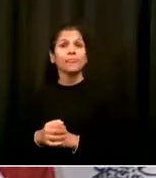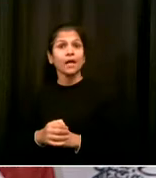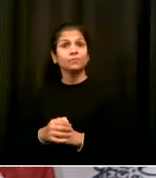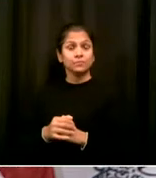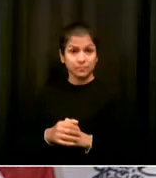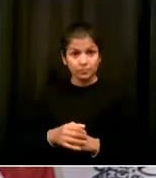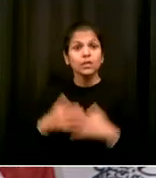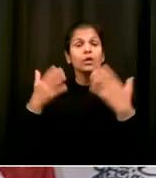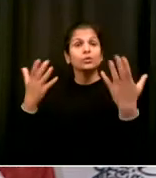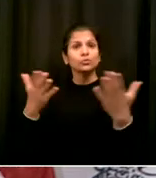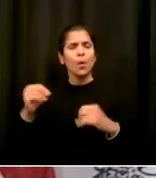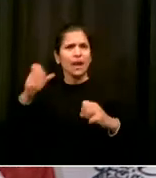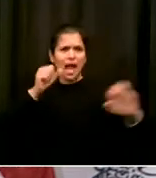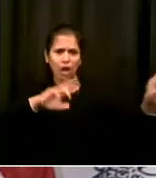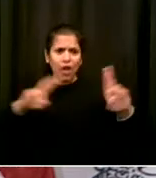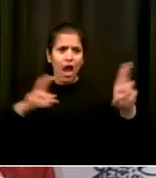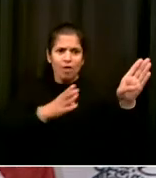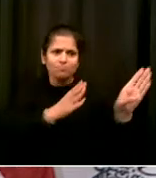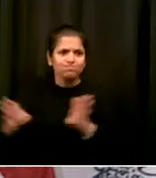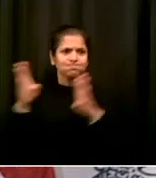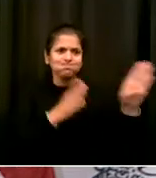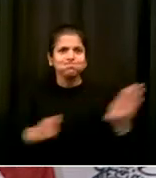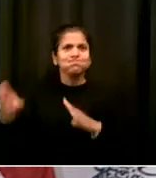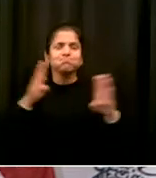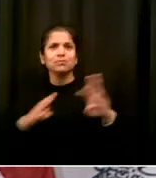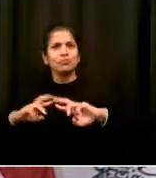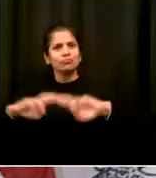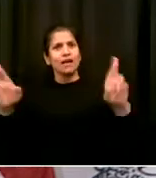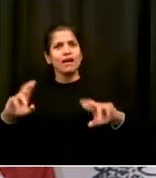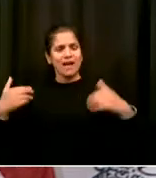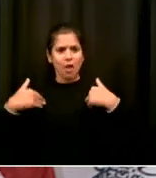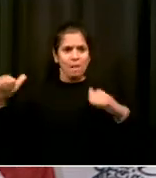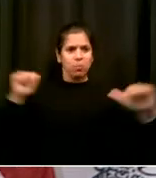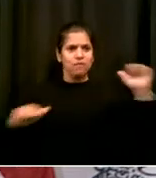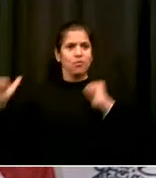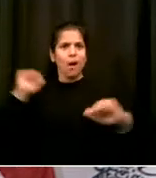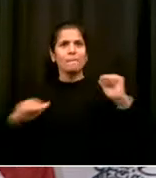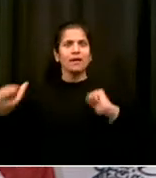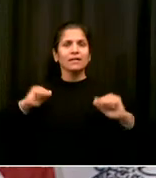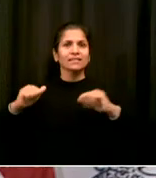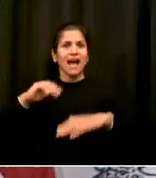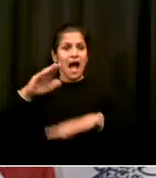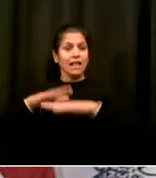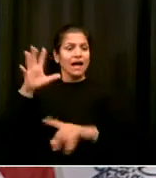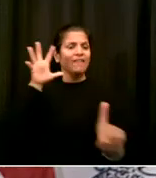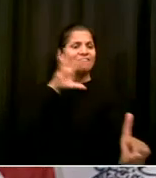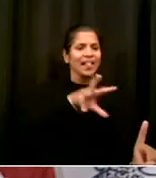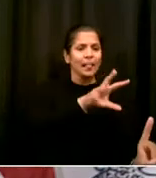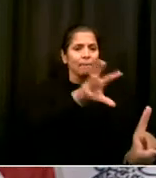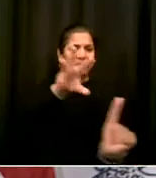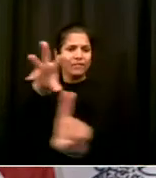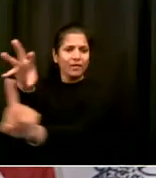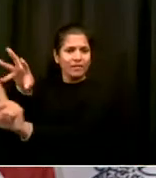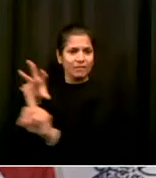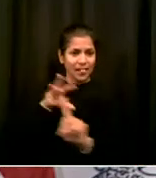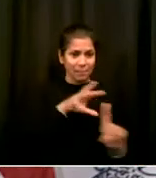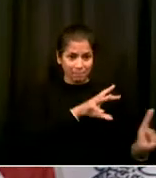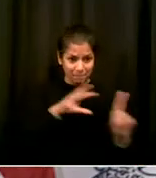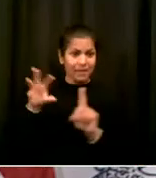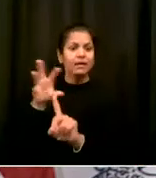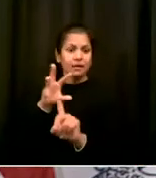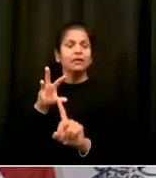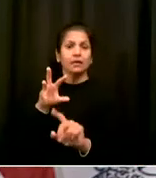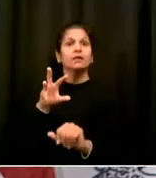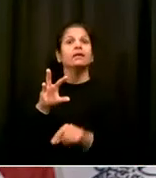sure. 2021 right around the corner, and we're going to do great things in 2021. I want to talk about that today. I want to start